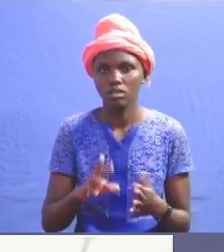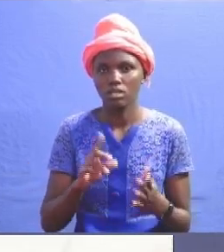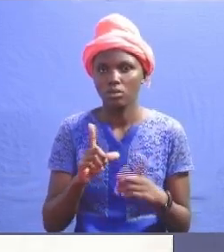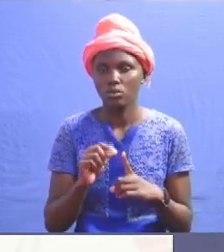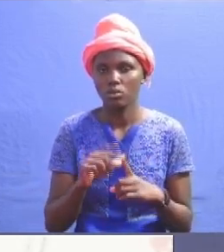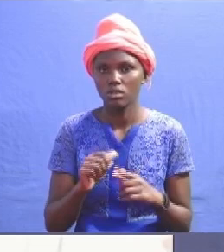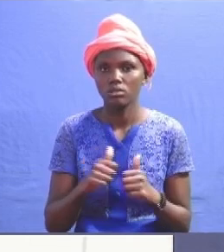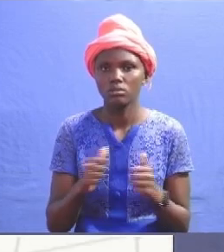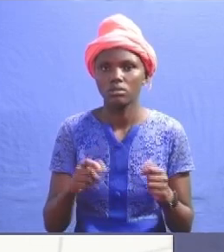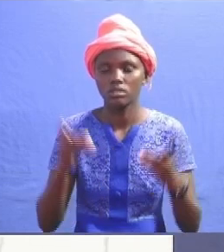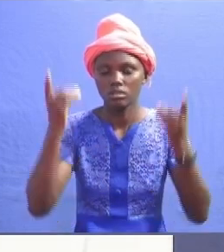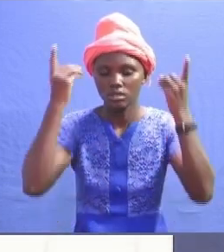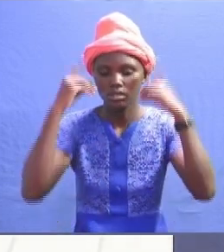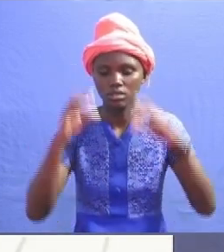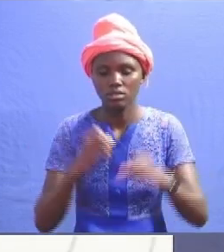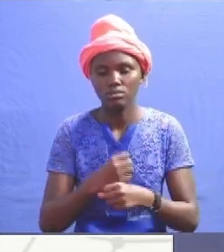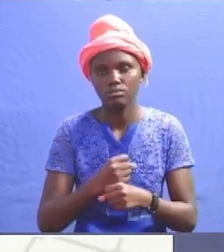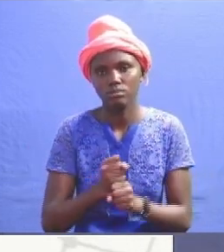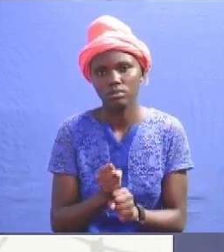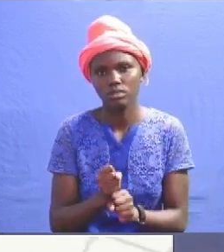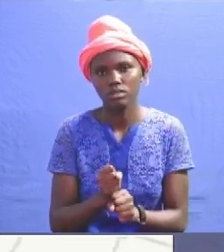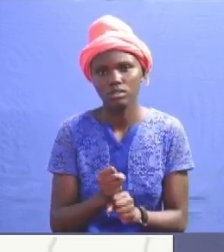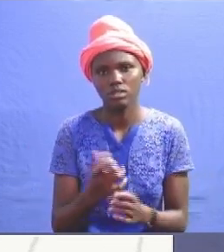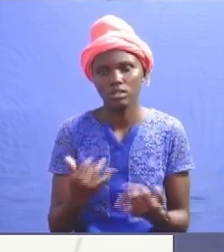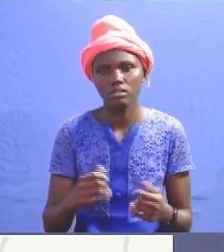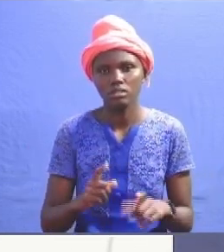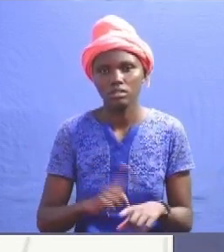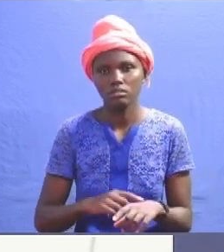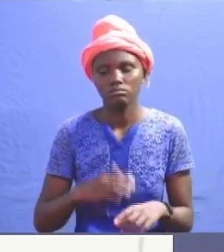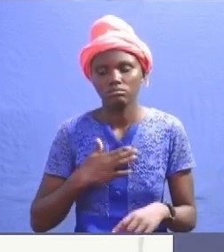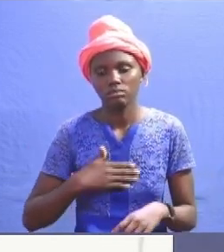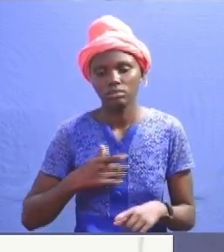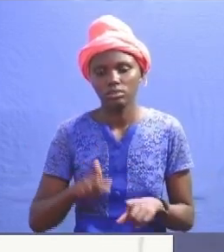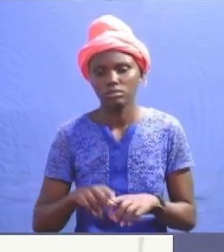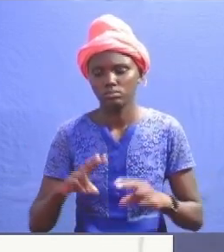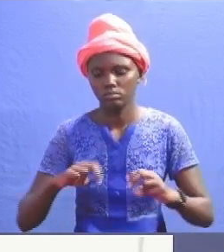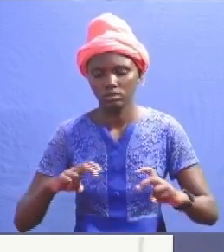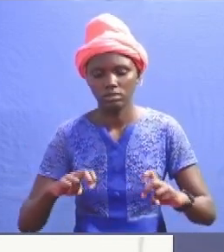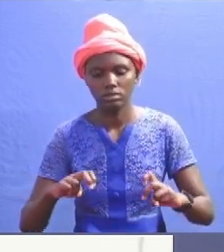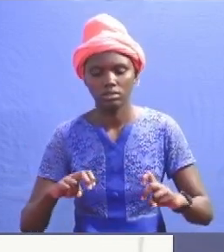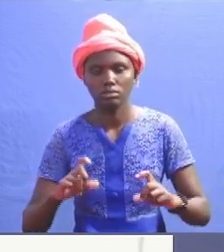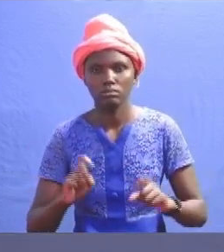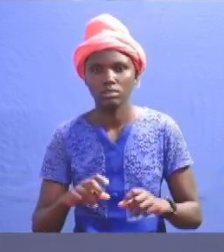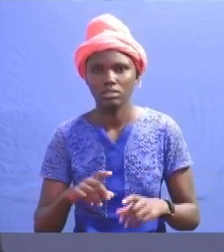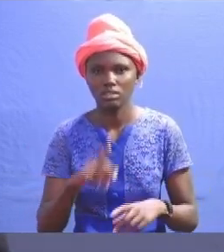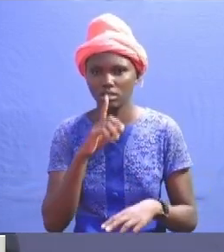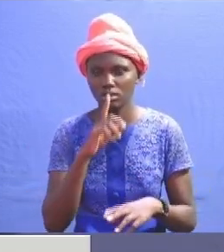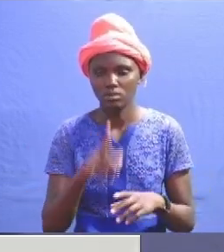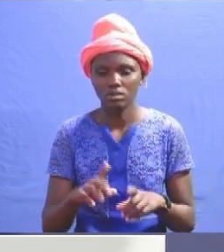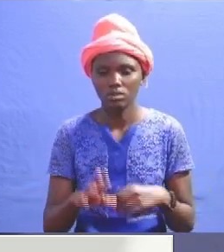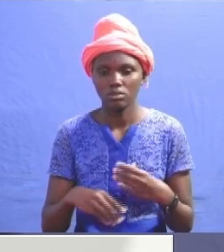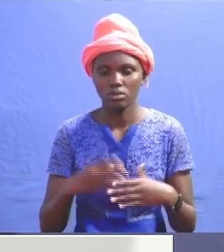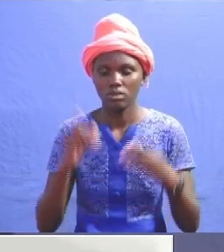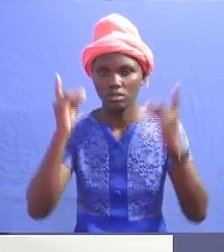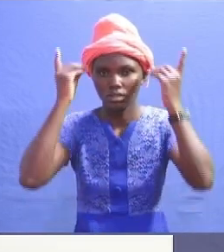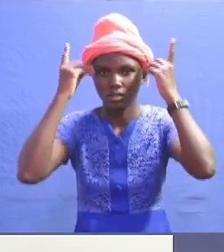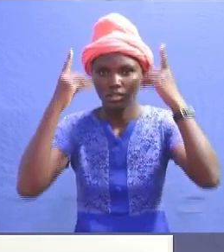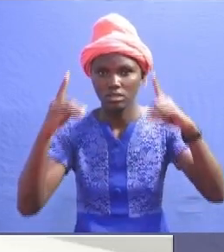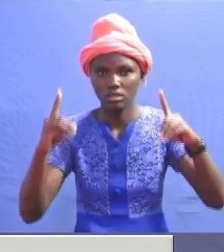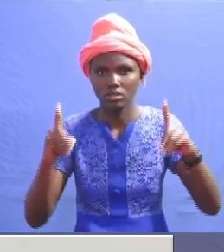their decisions. By embracing science and innovation, we're addressing valid concerns through